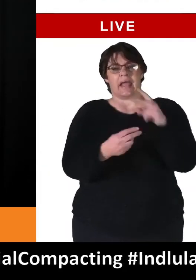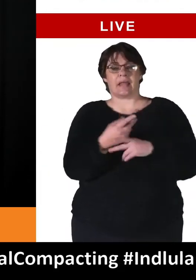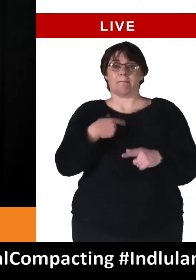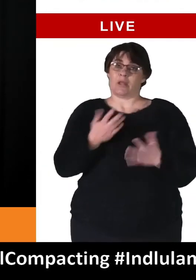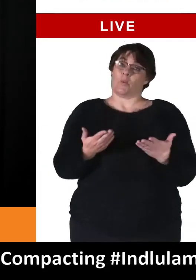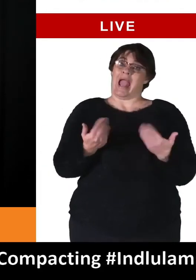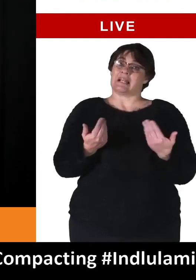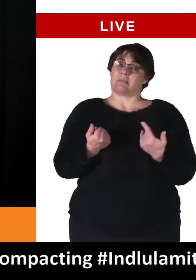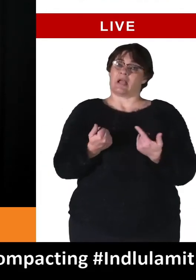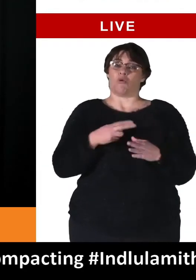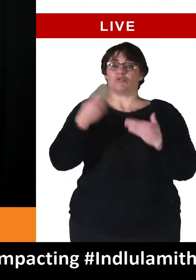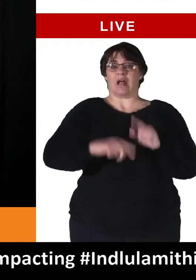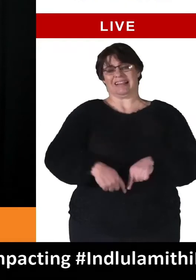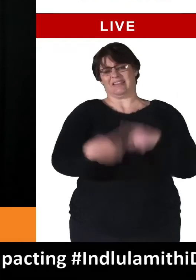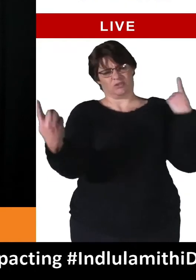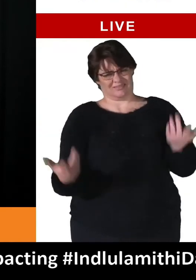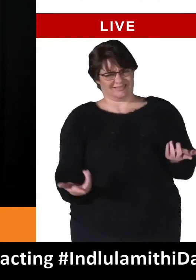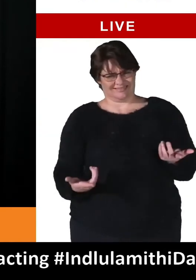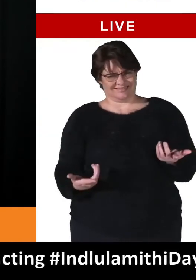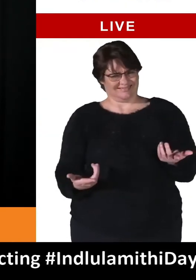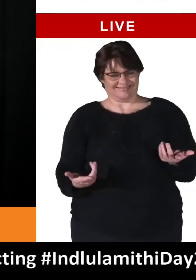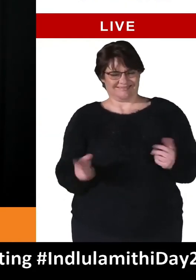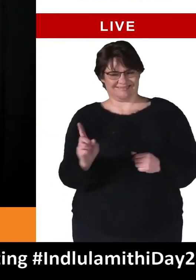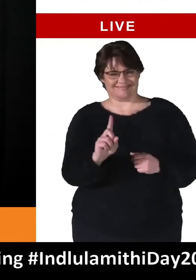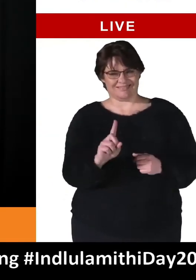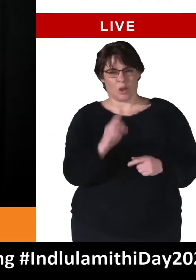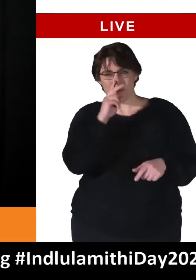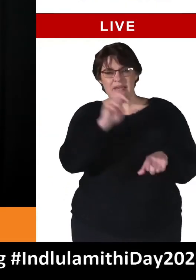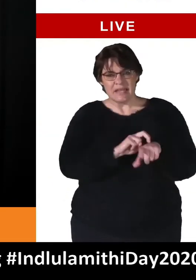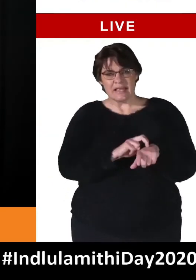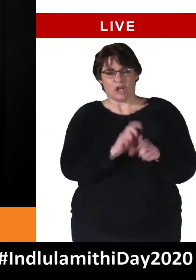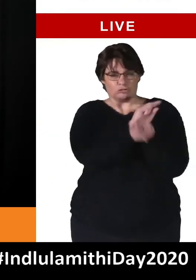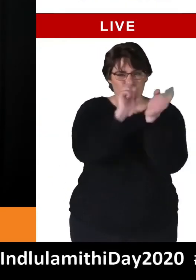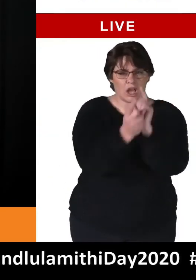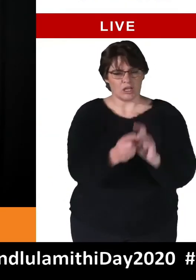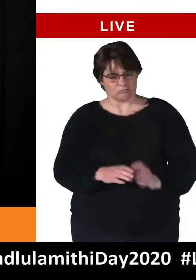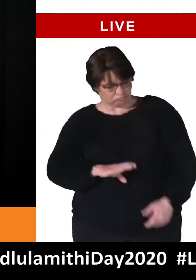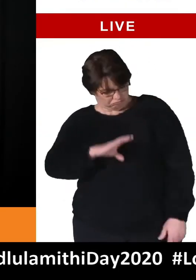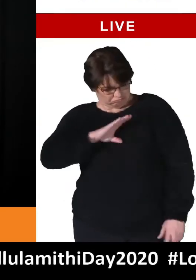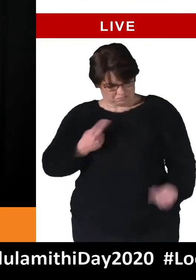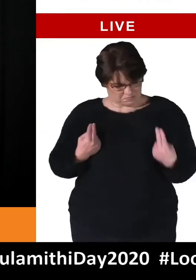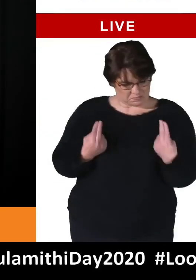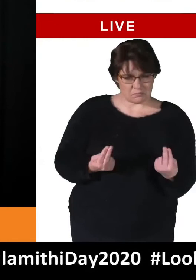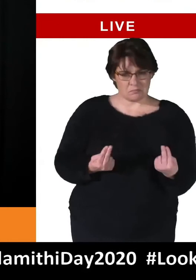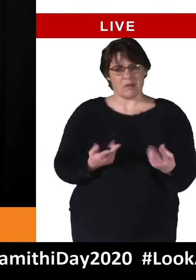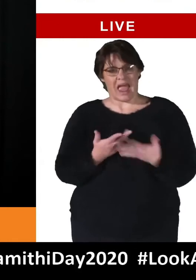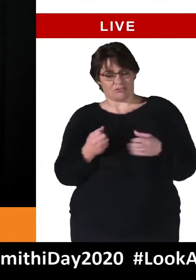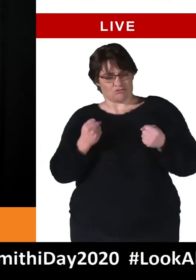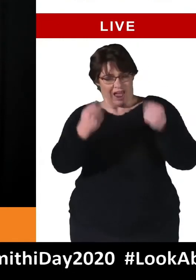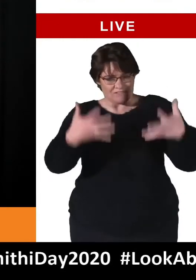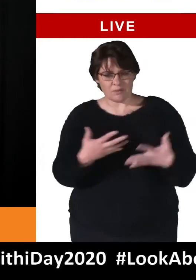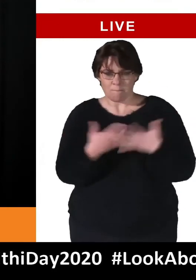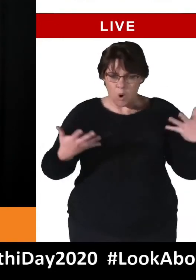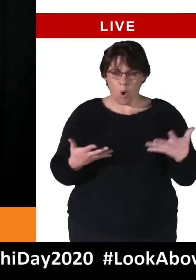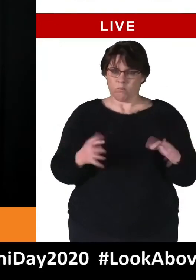a different result. We need more courageous change in more fundamental drivers. For